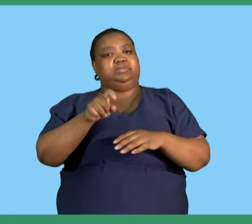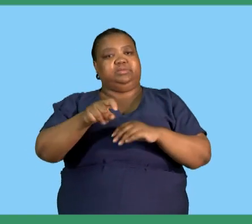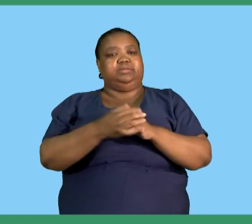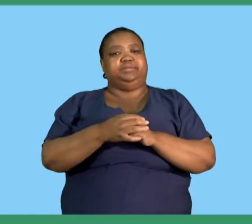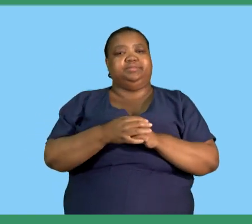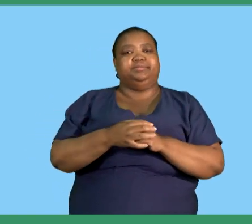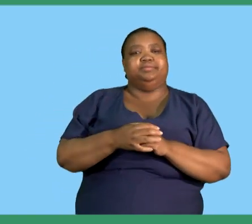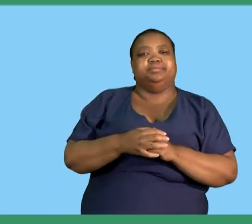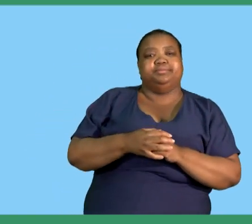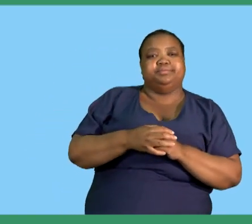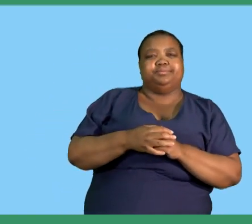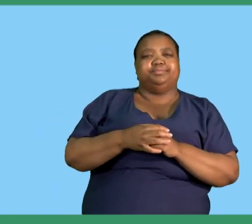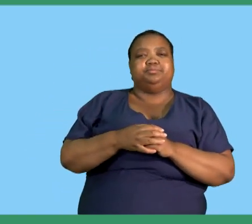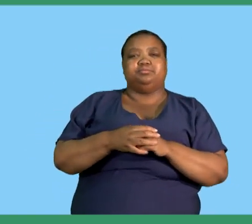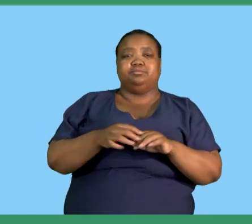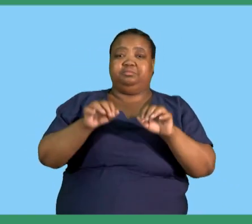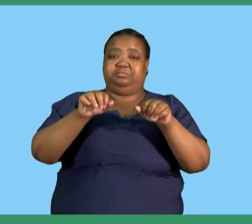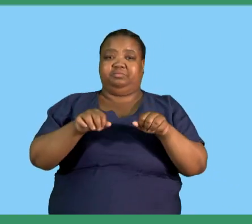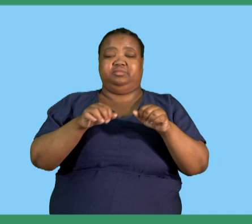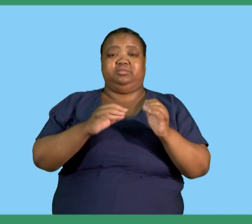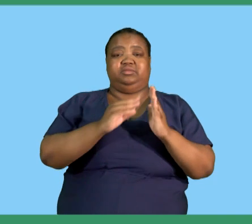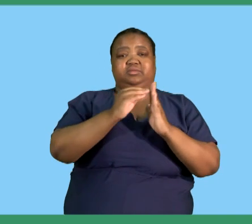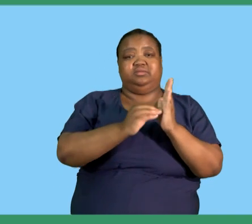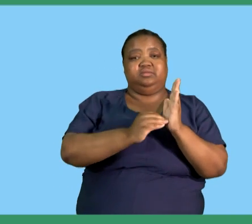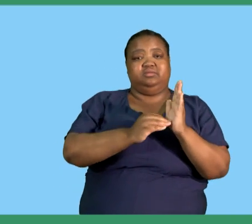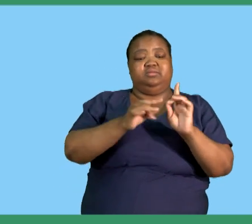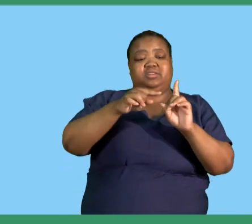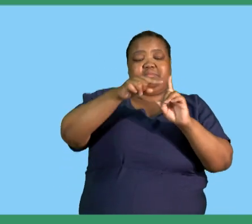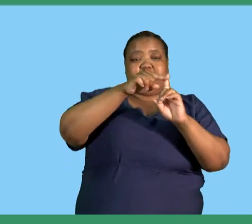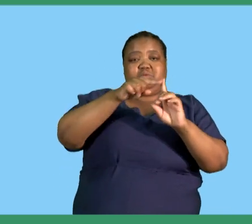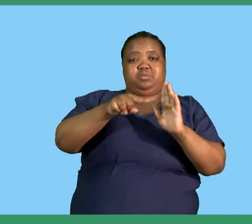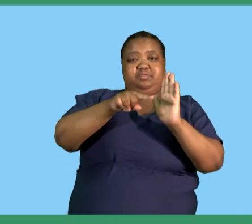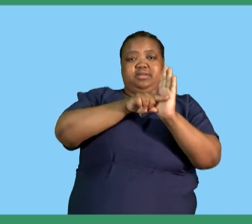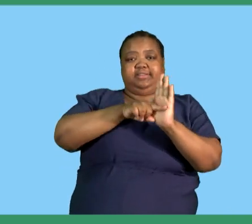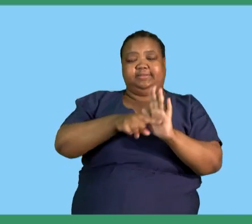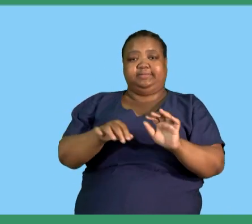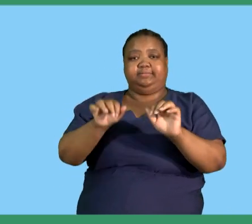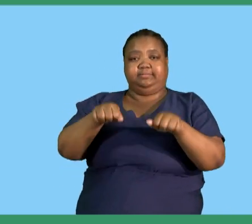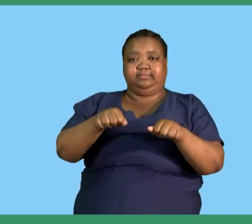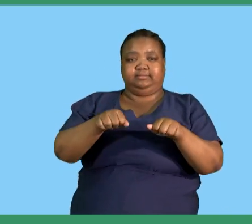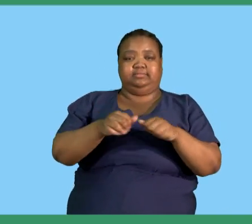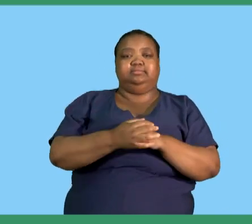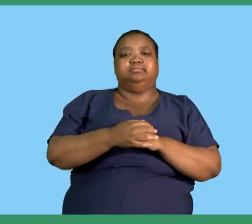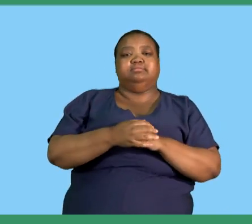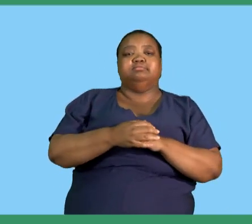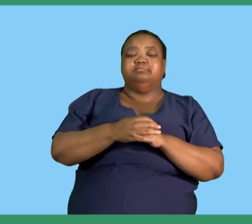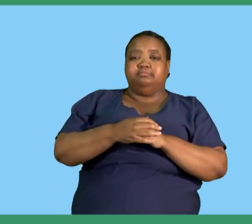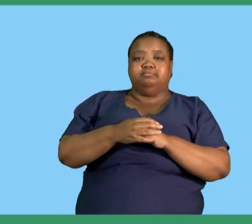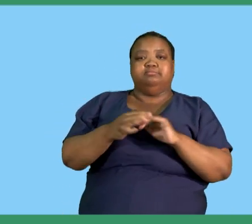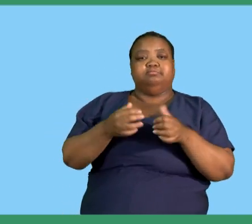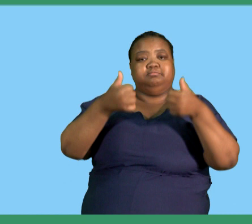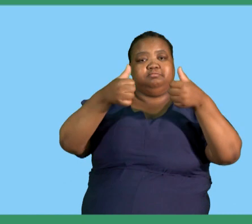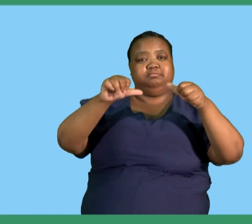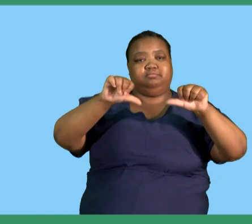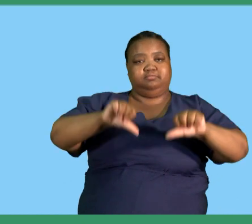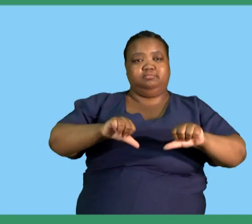Right, so what we're going to do, we're going to list all the driving or pros. You've heard me speaking about the pros, so we're talking about the good things,